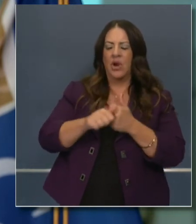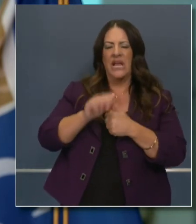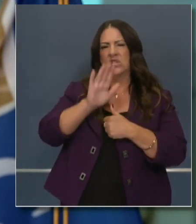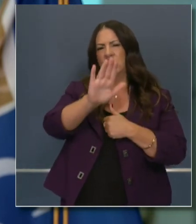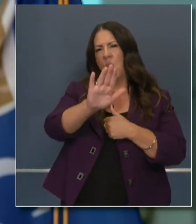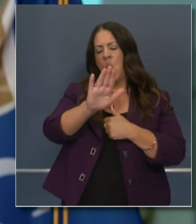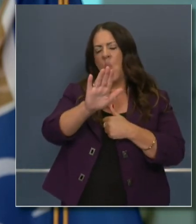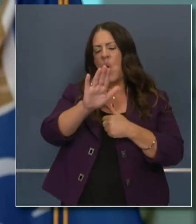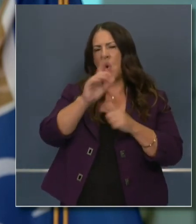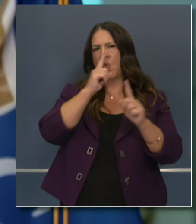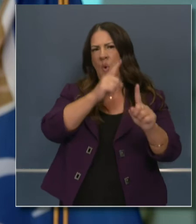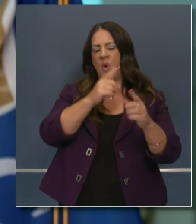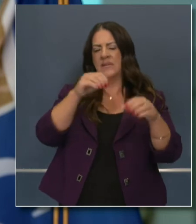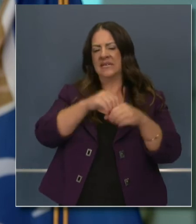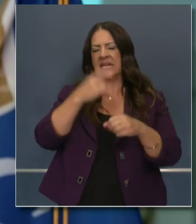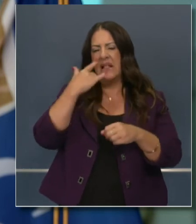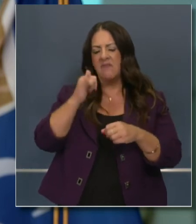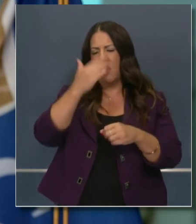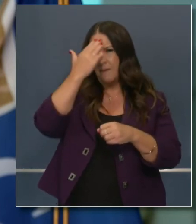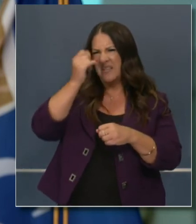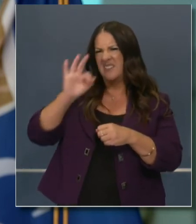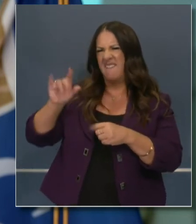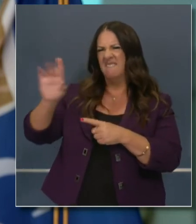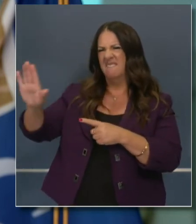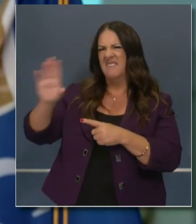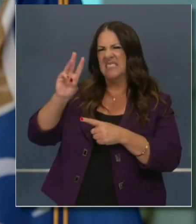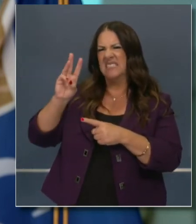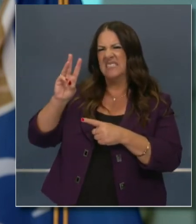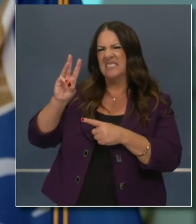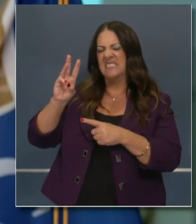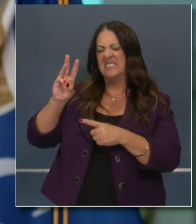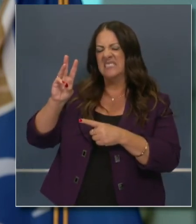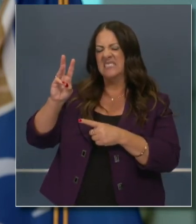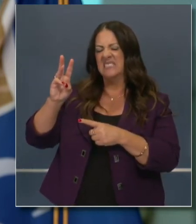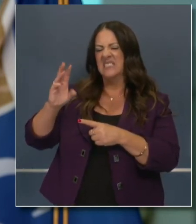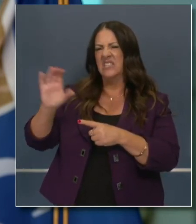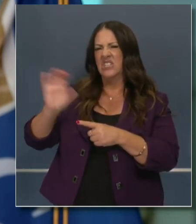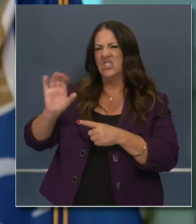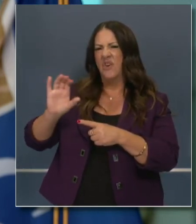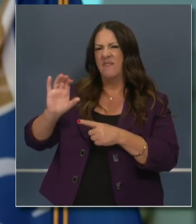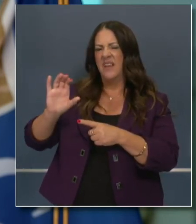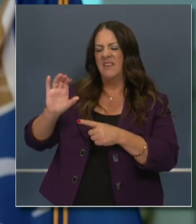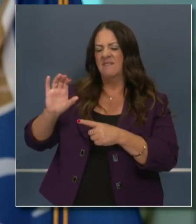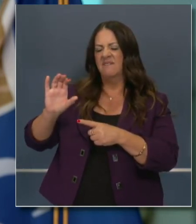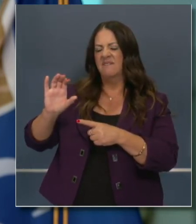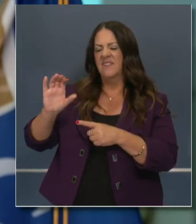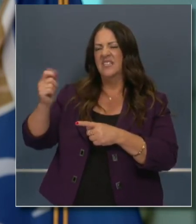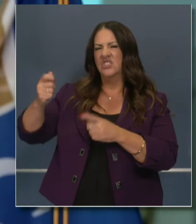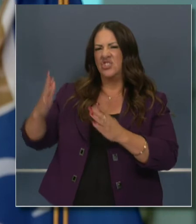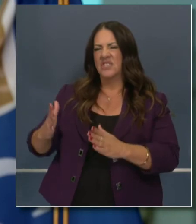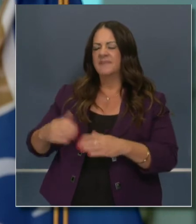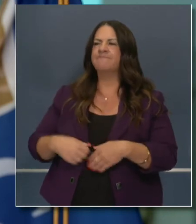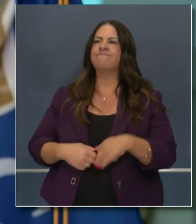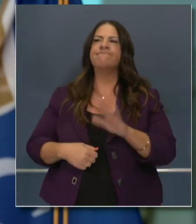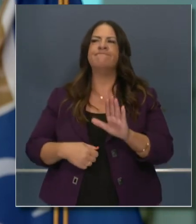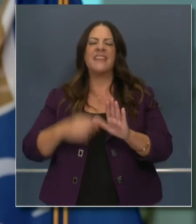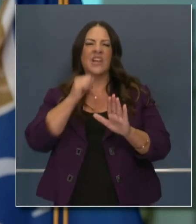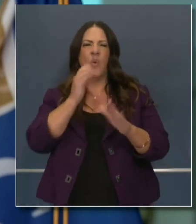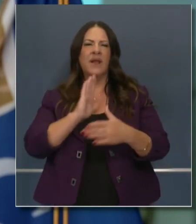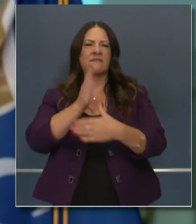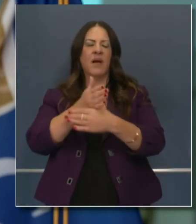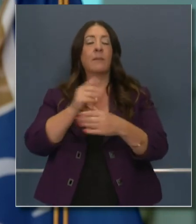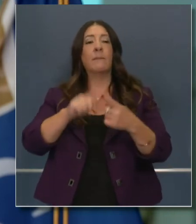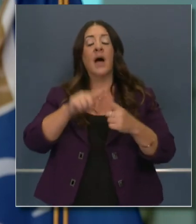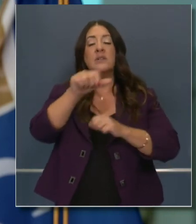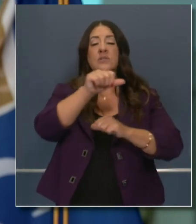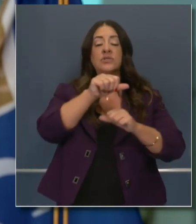sixth conservative justice. Yeah, I don't want to get too much in the weeds, except to say on social justice, economic justice, environmental